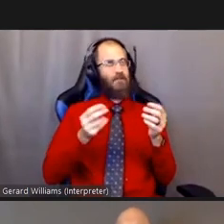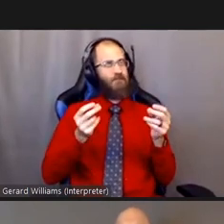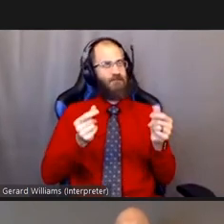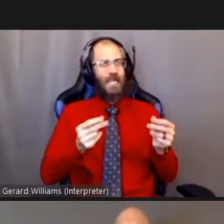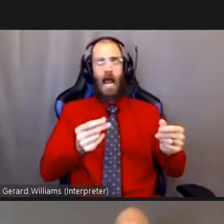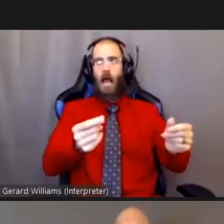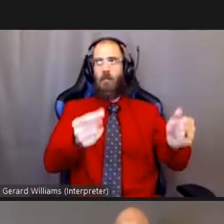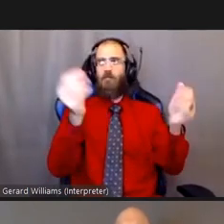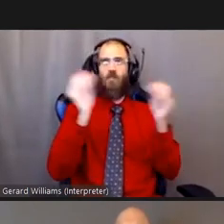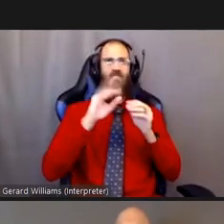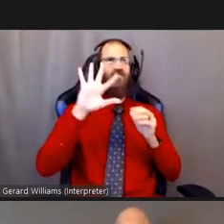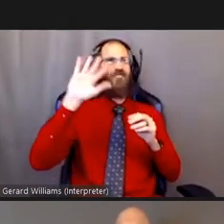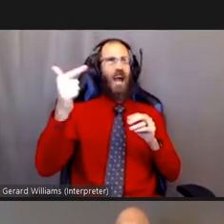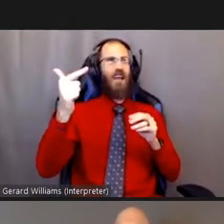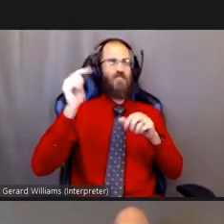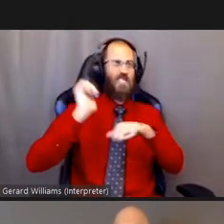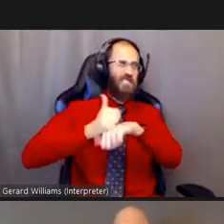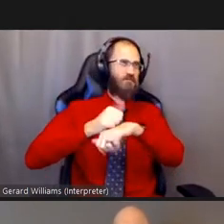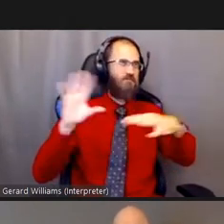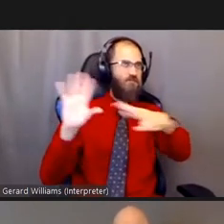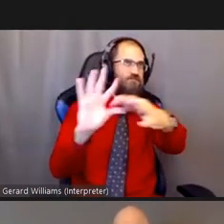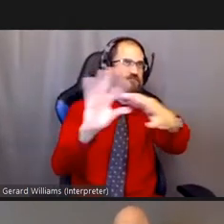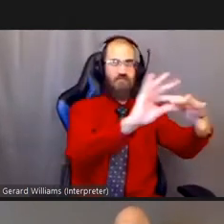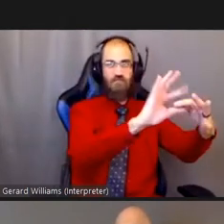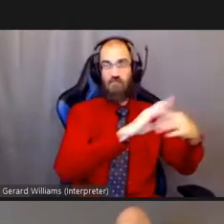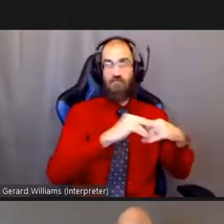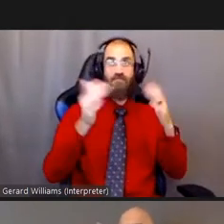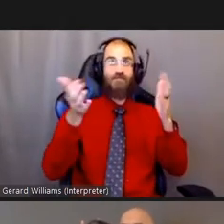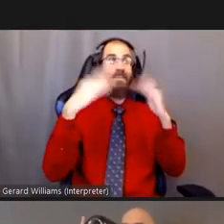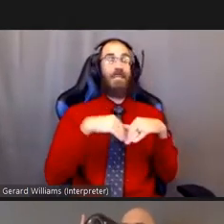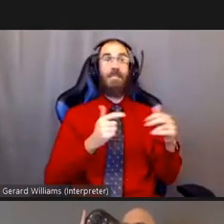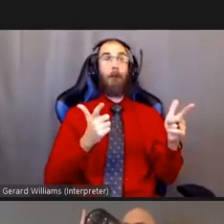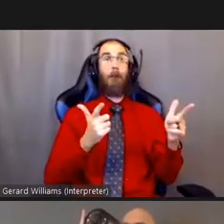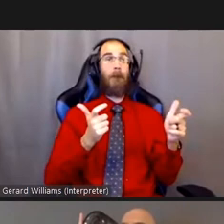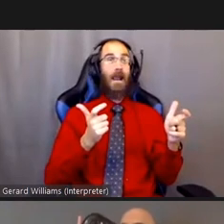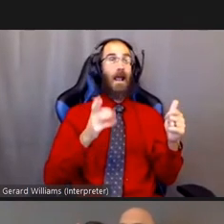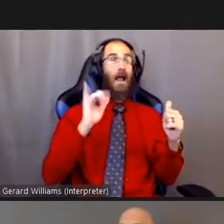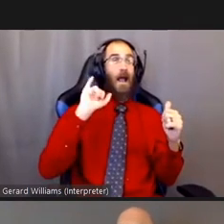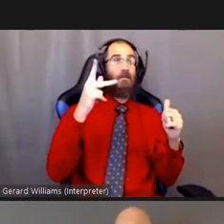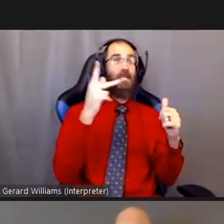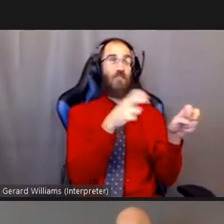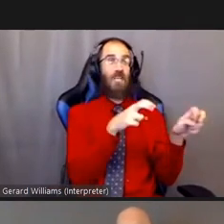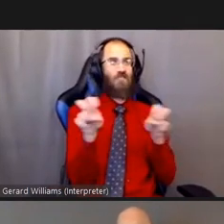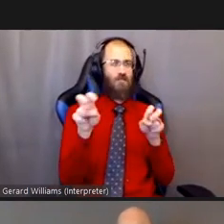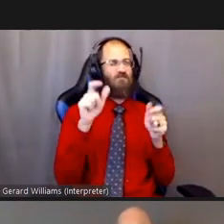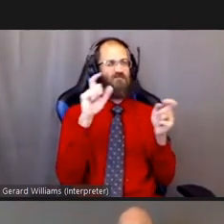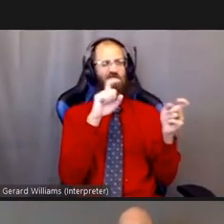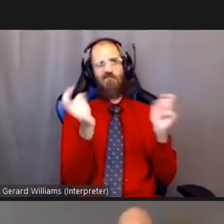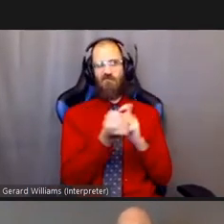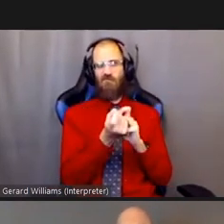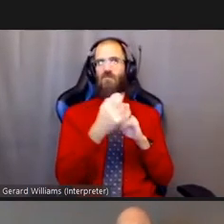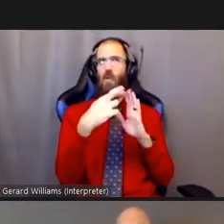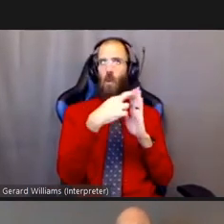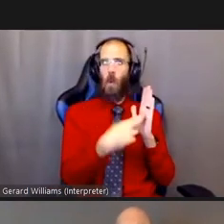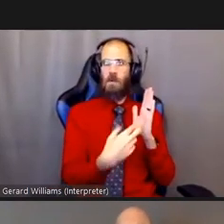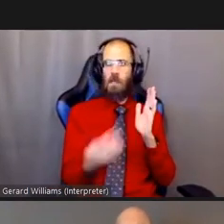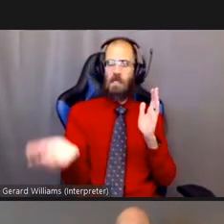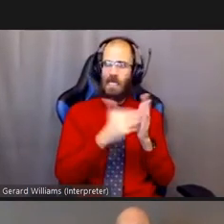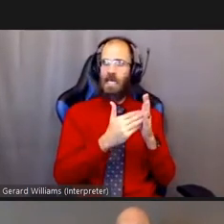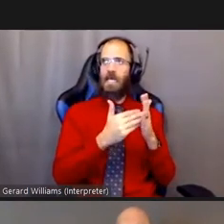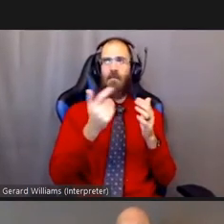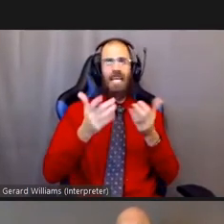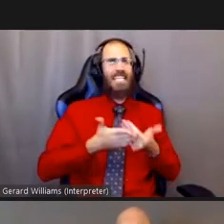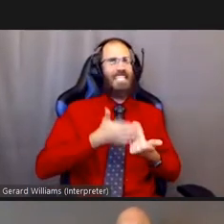In terms of speeding the IP transition, the FCC revised its rules to make it easier for companies to invest in next generation networks